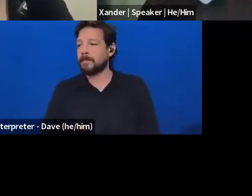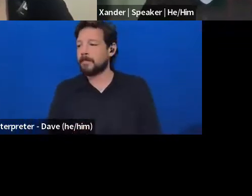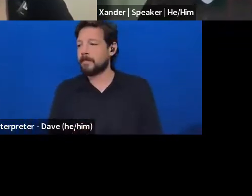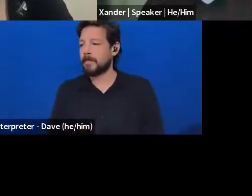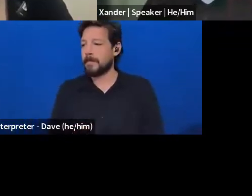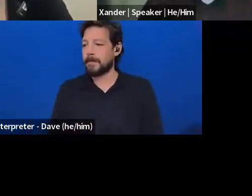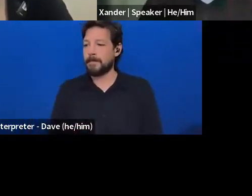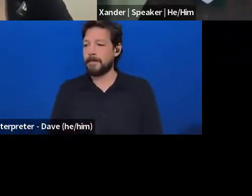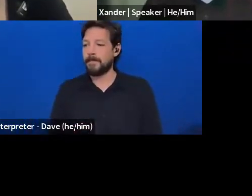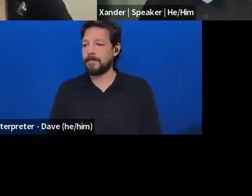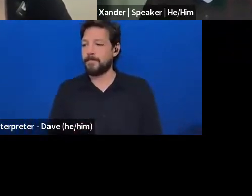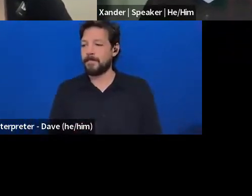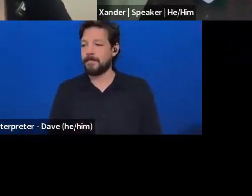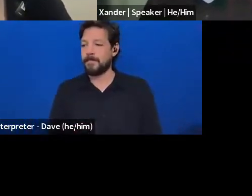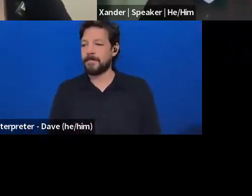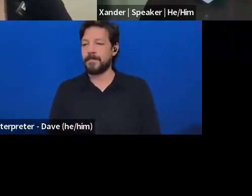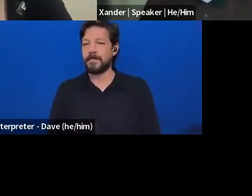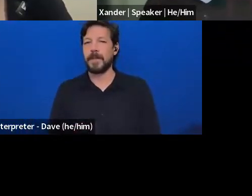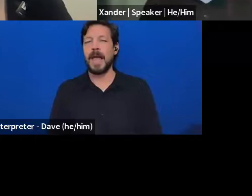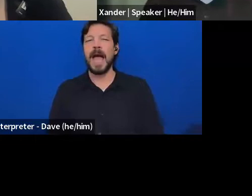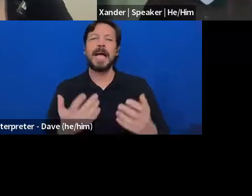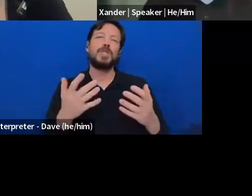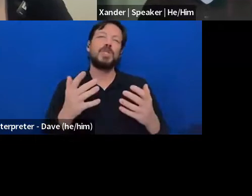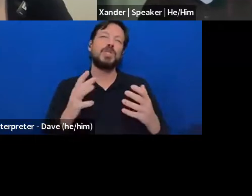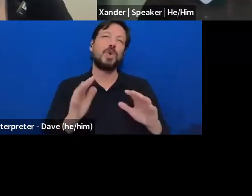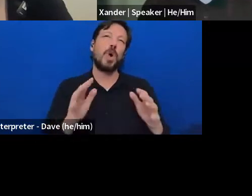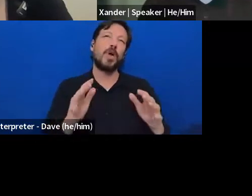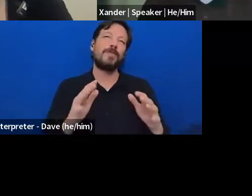as much as this kind of ties into curriculum, but at the same time not,